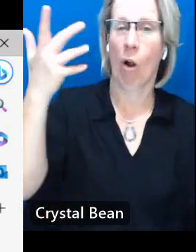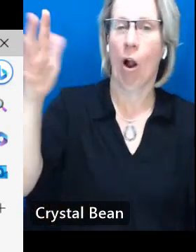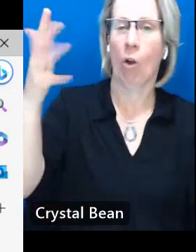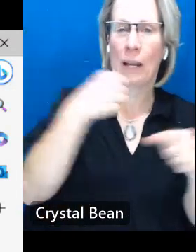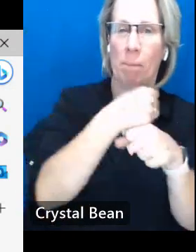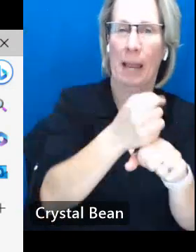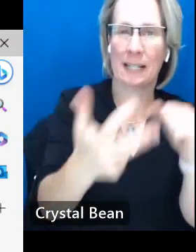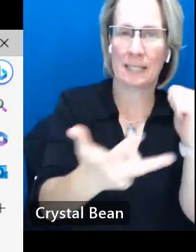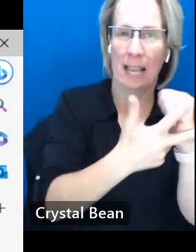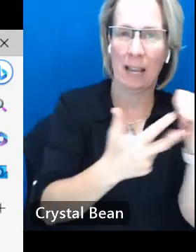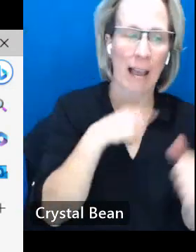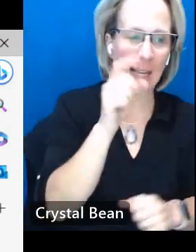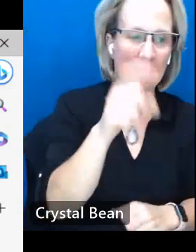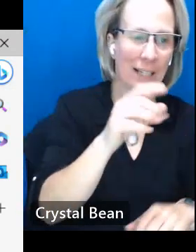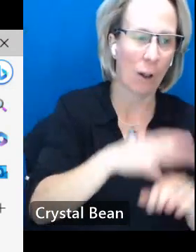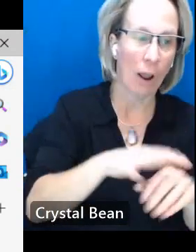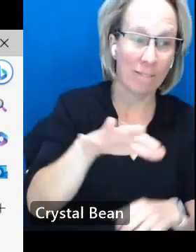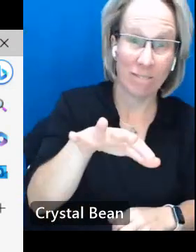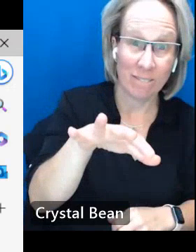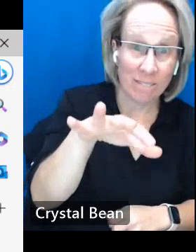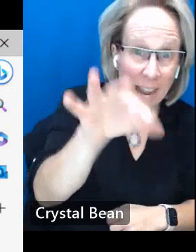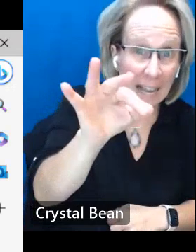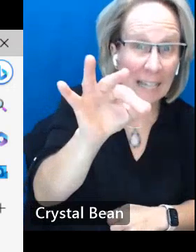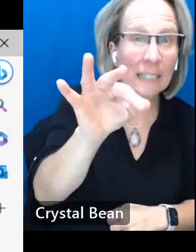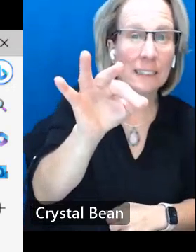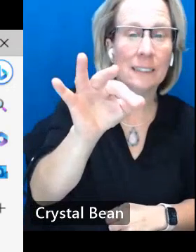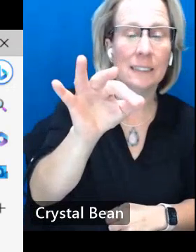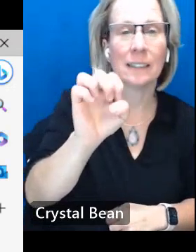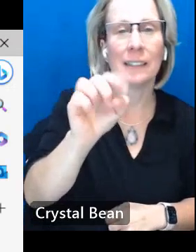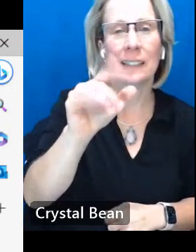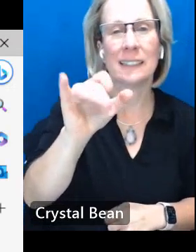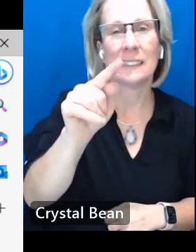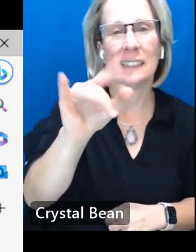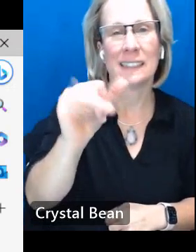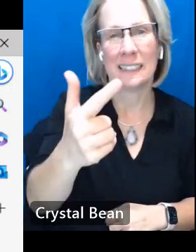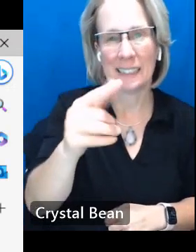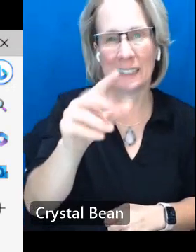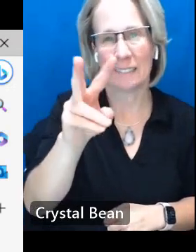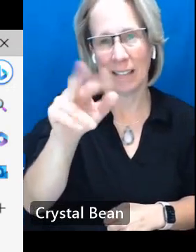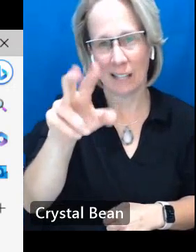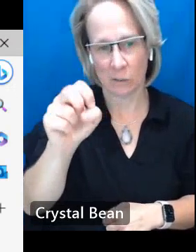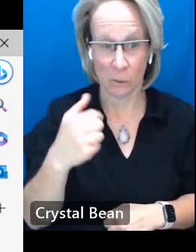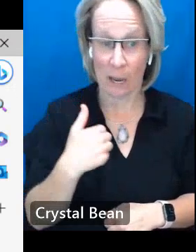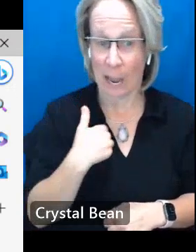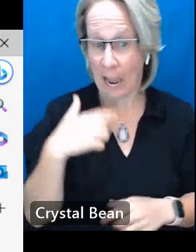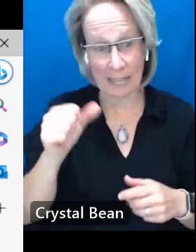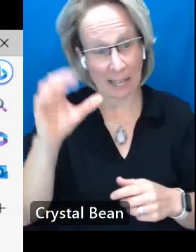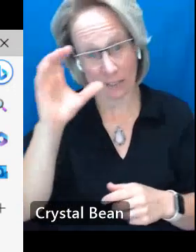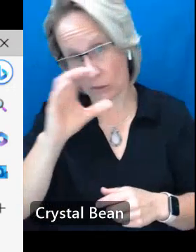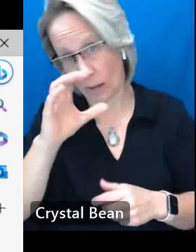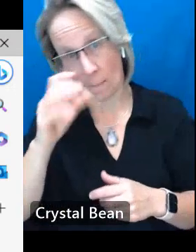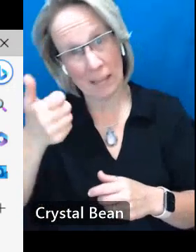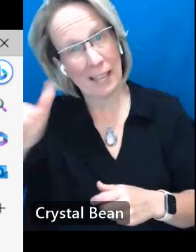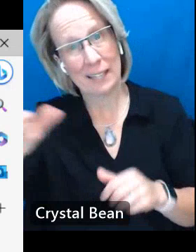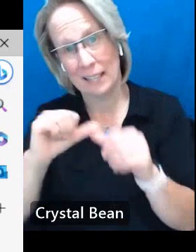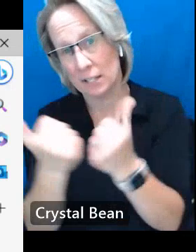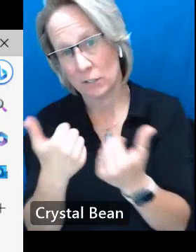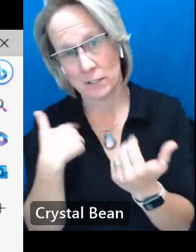find an existing value. And so, since I'm DFA, I can look up any agency I want.